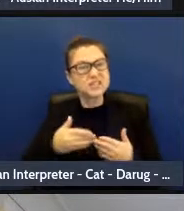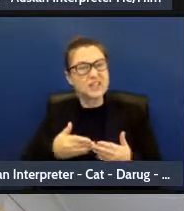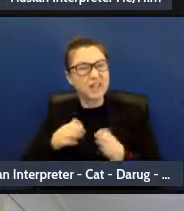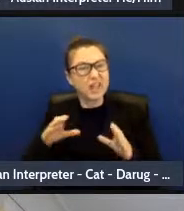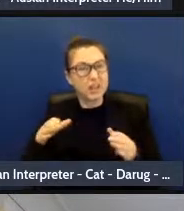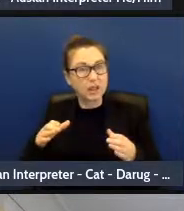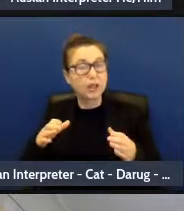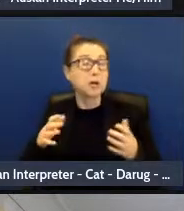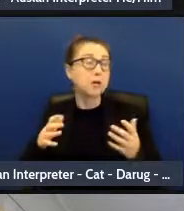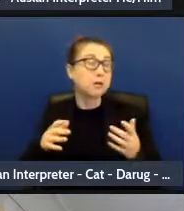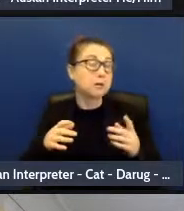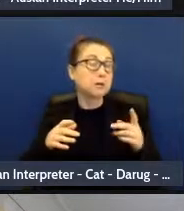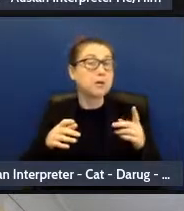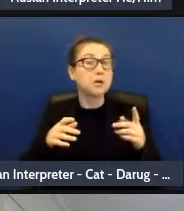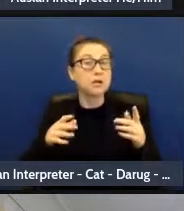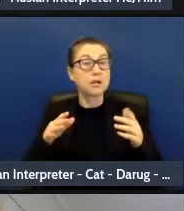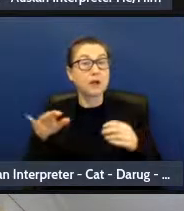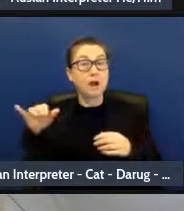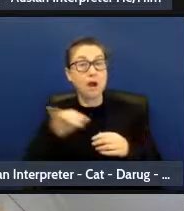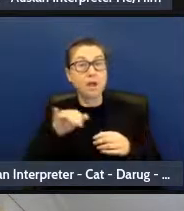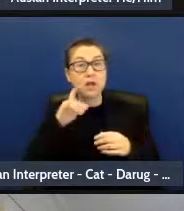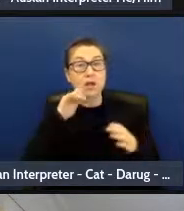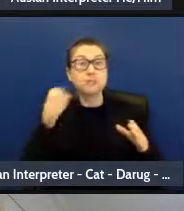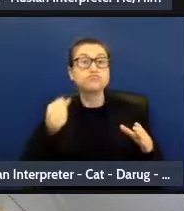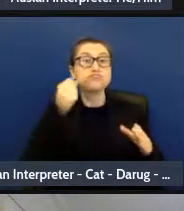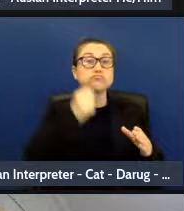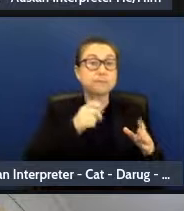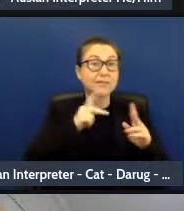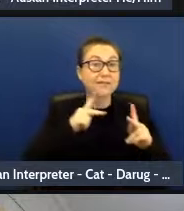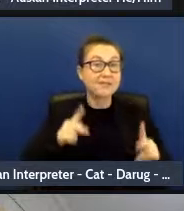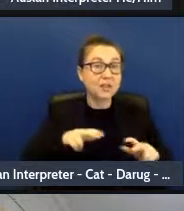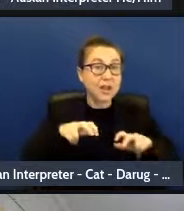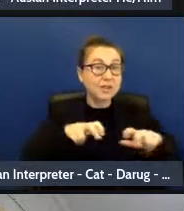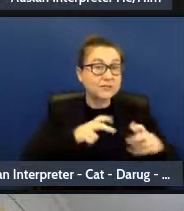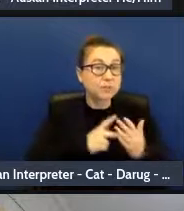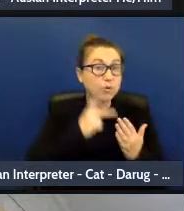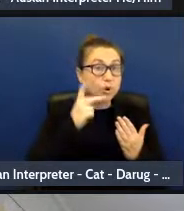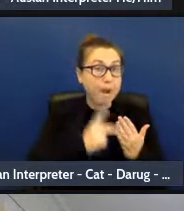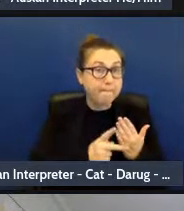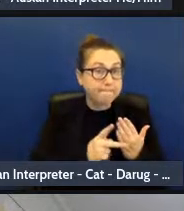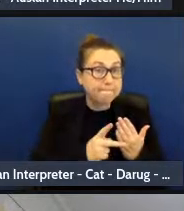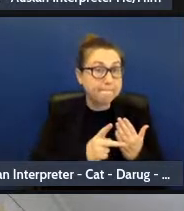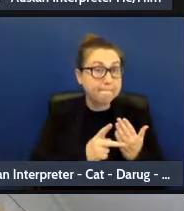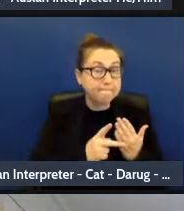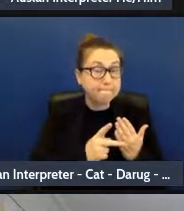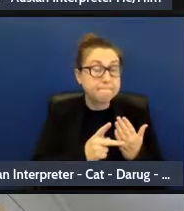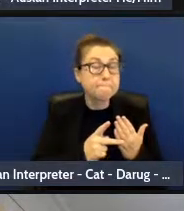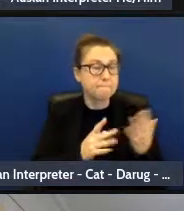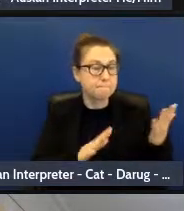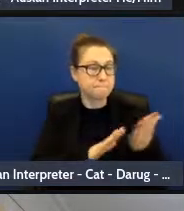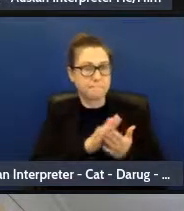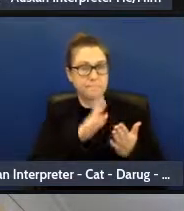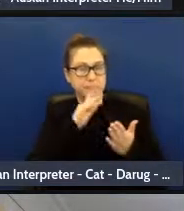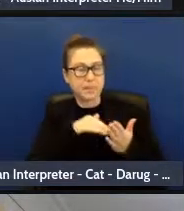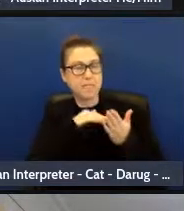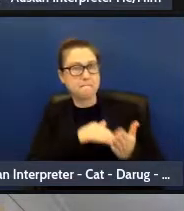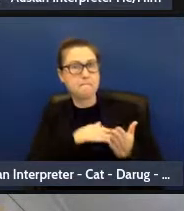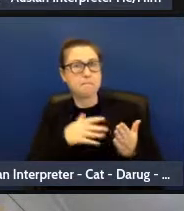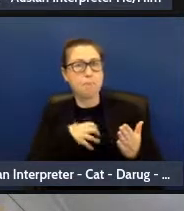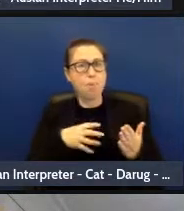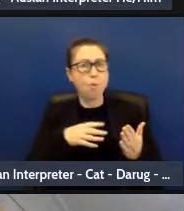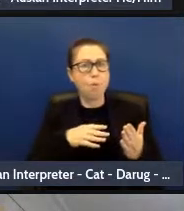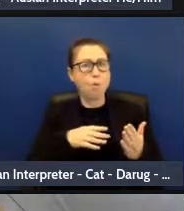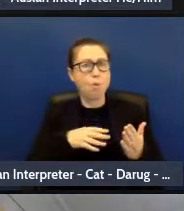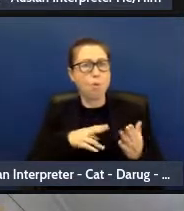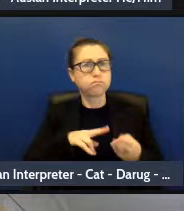the physical activity program to work to help them to move more,